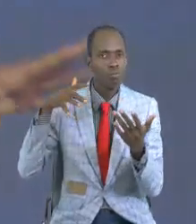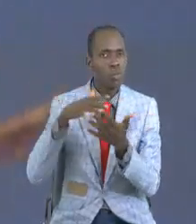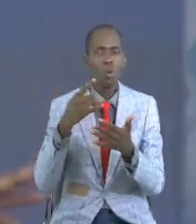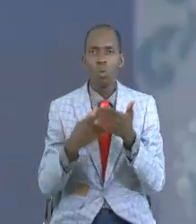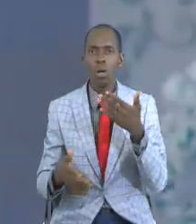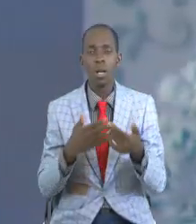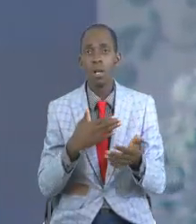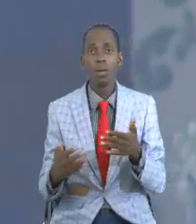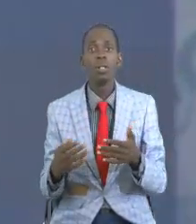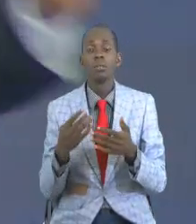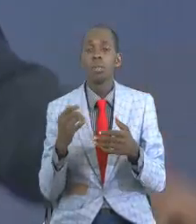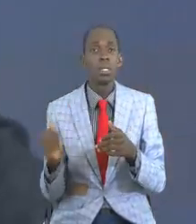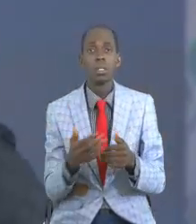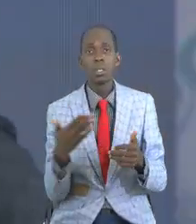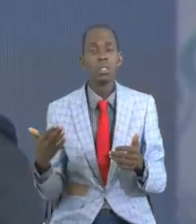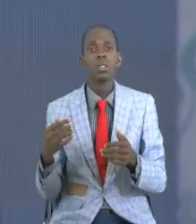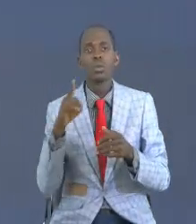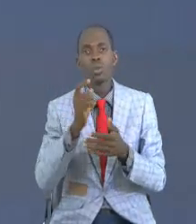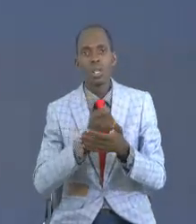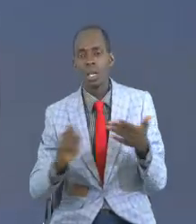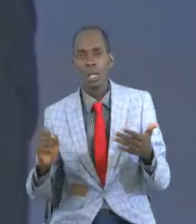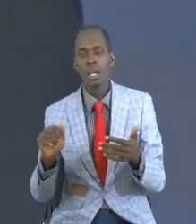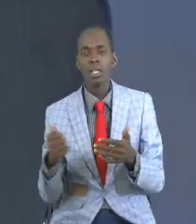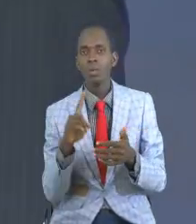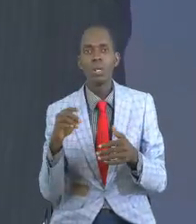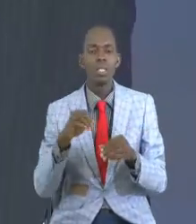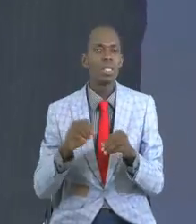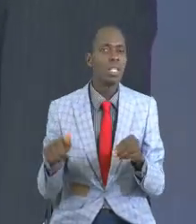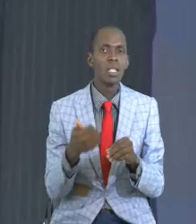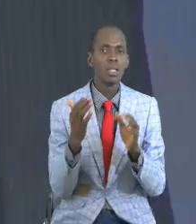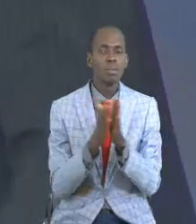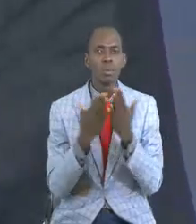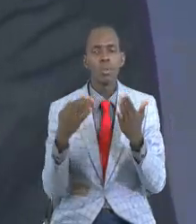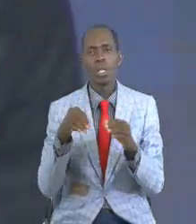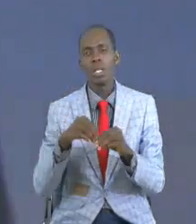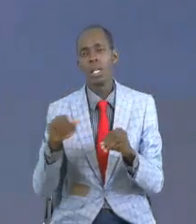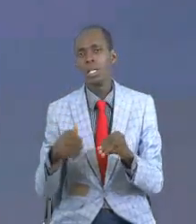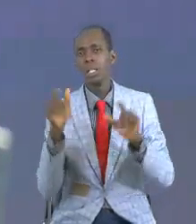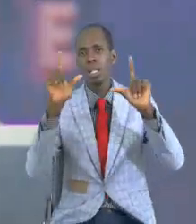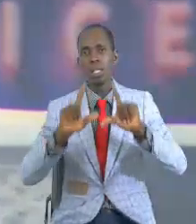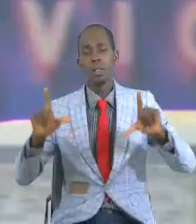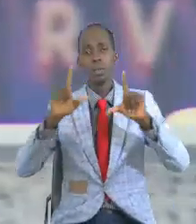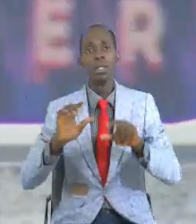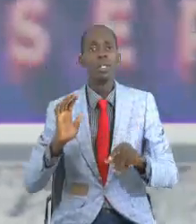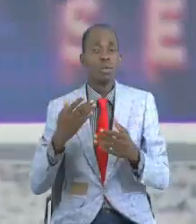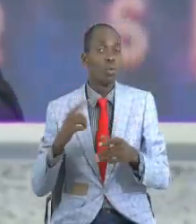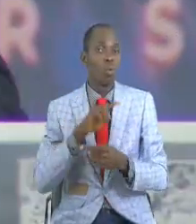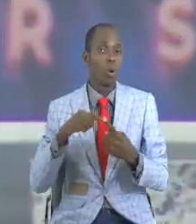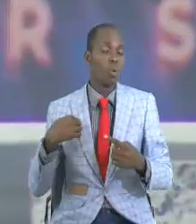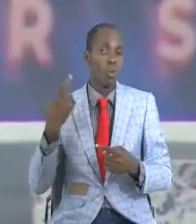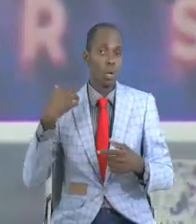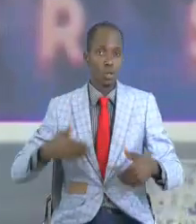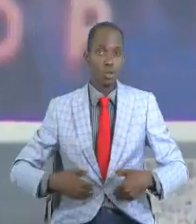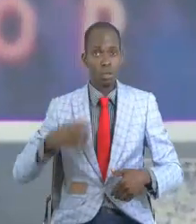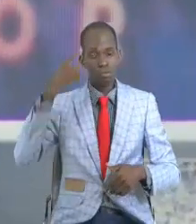write anywhere, in any book, in any library. When we were young, the brain was young, able. But now,